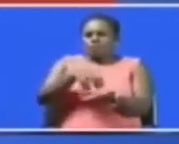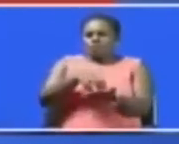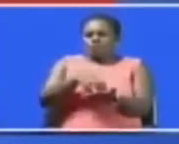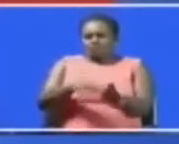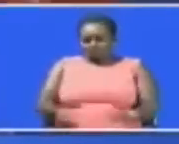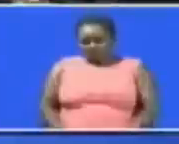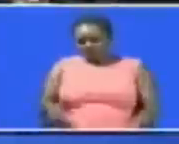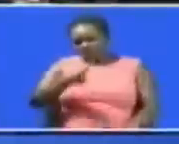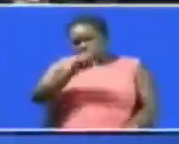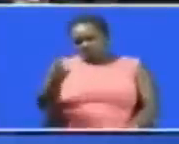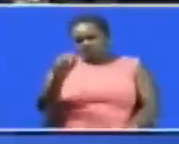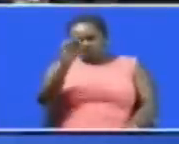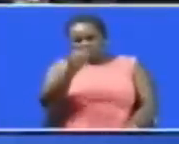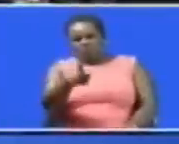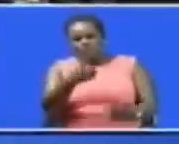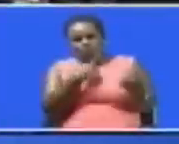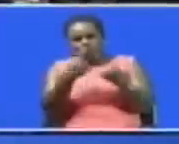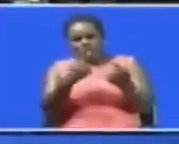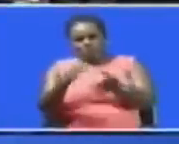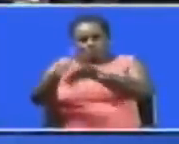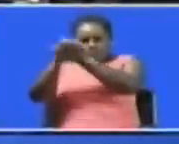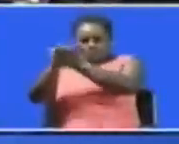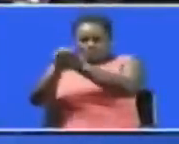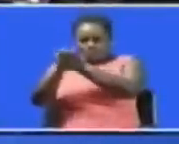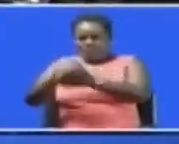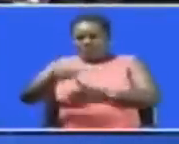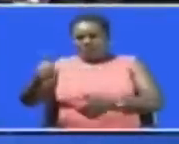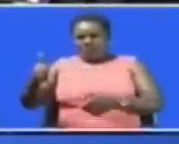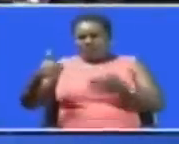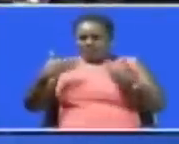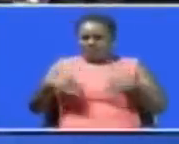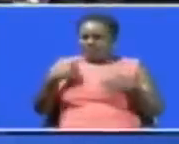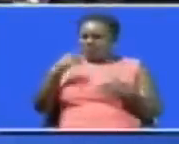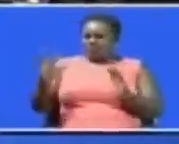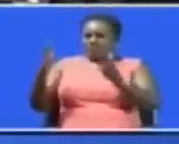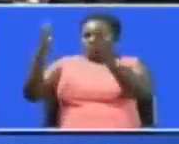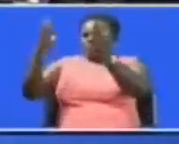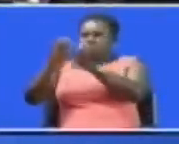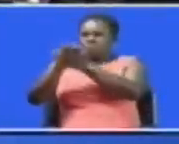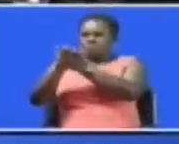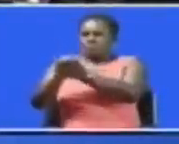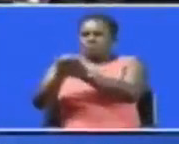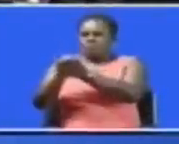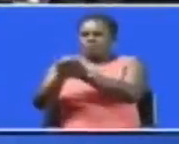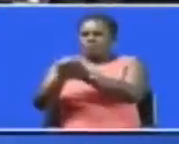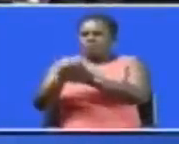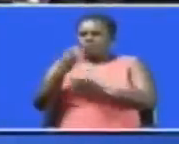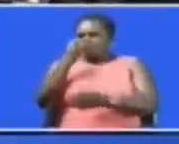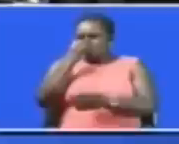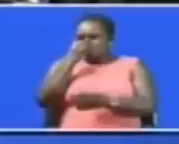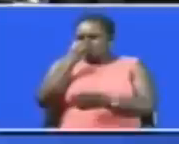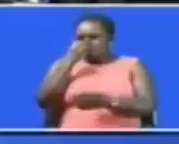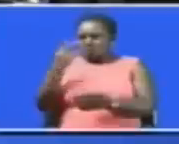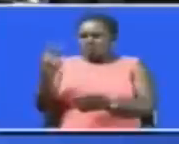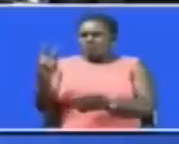of that report. So let me put this question to you. You've talked about the handshake, and there are those who hail it to say, and it's to the point of the deputy president on what should